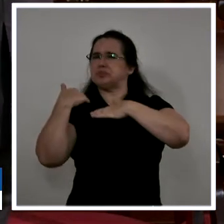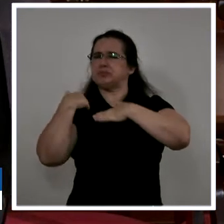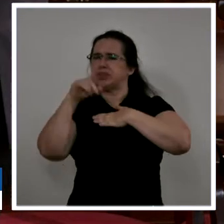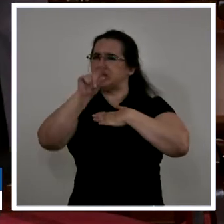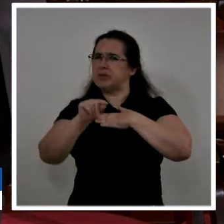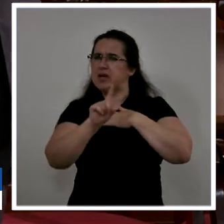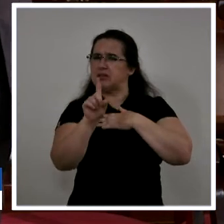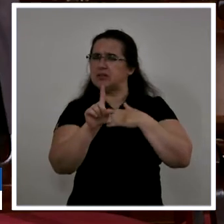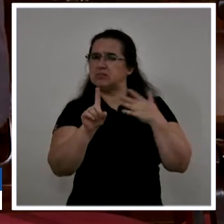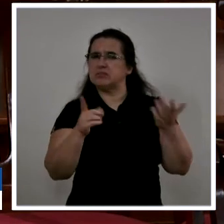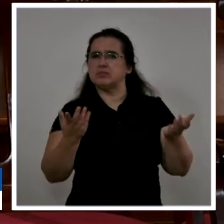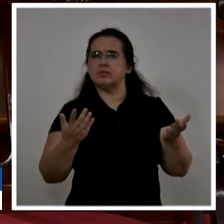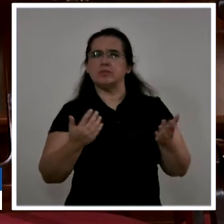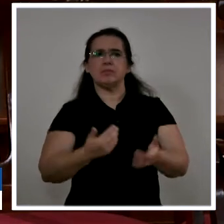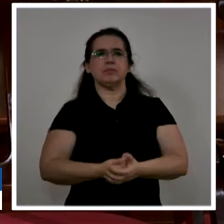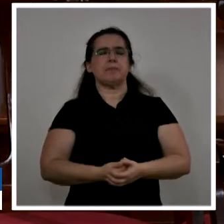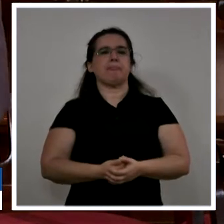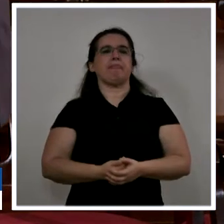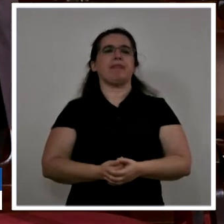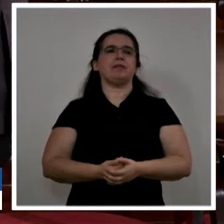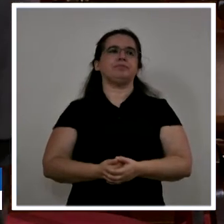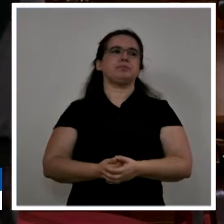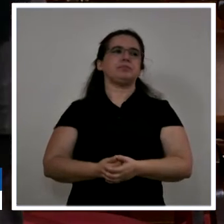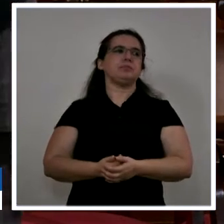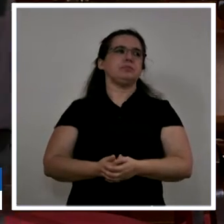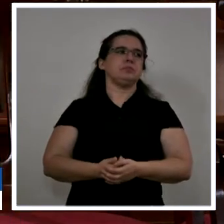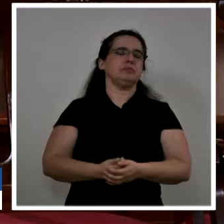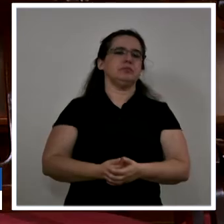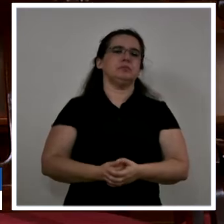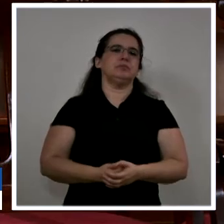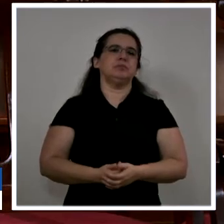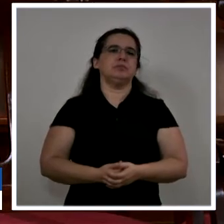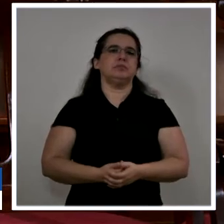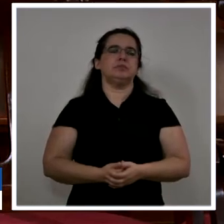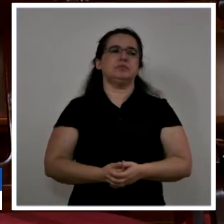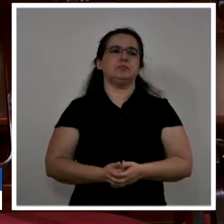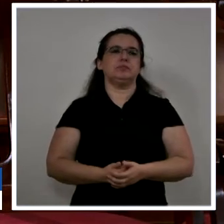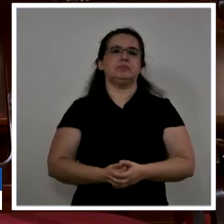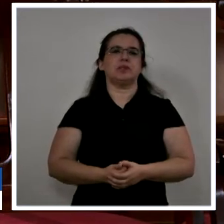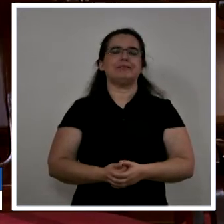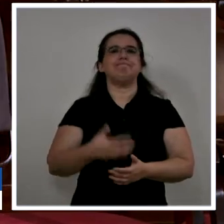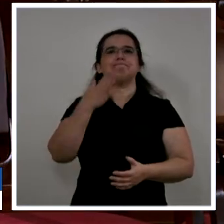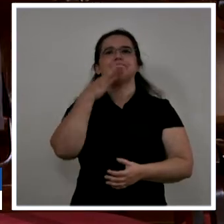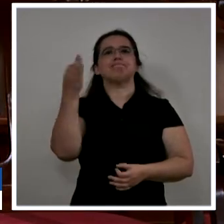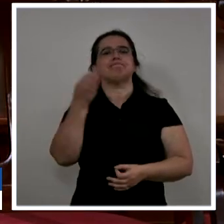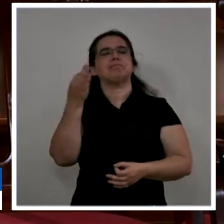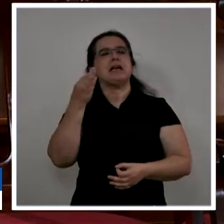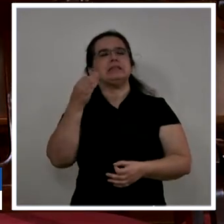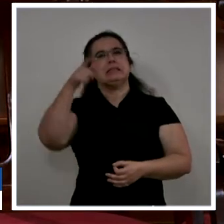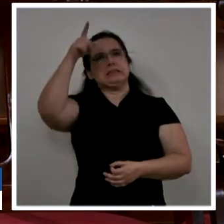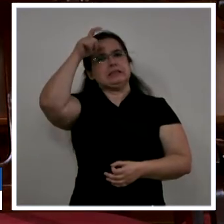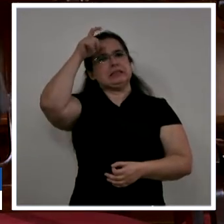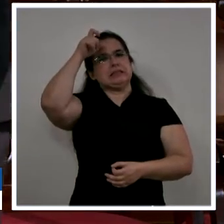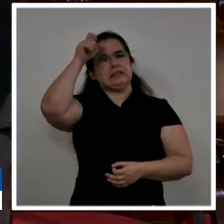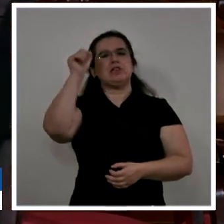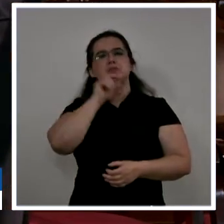this point, Satan would represent the power of God as insufficient for us. Realmente neste ponto, Satanás